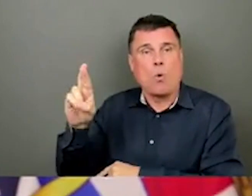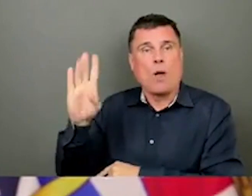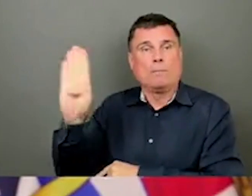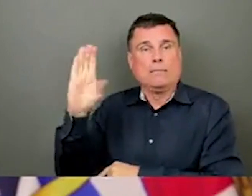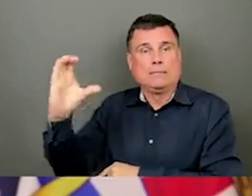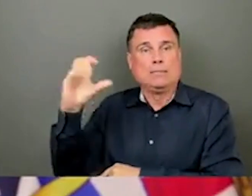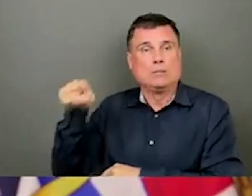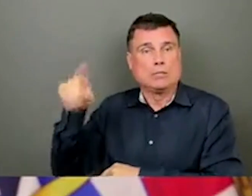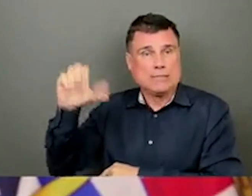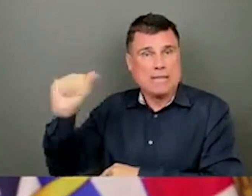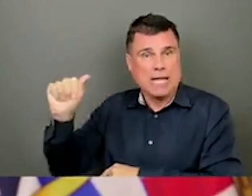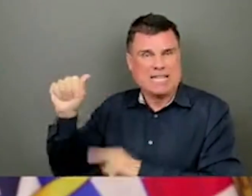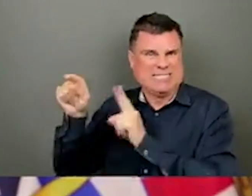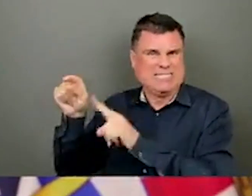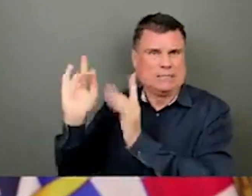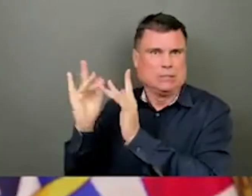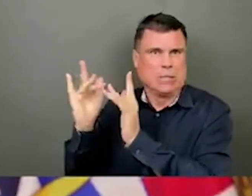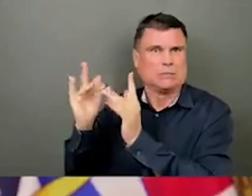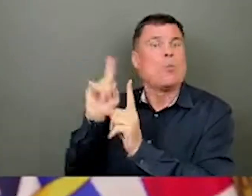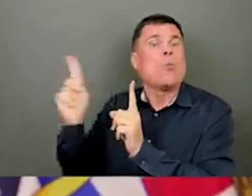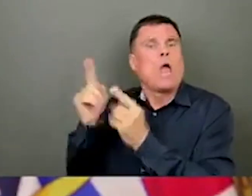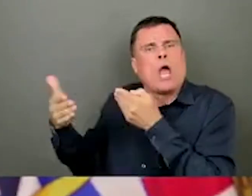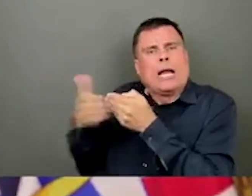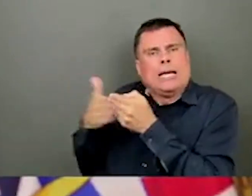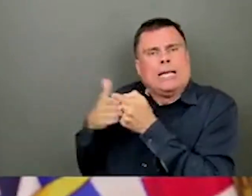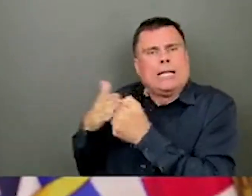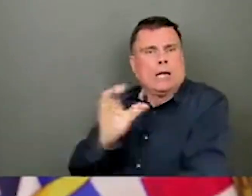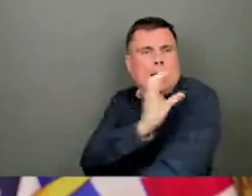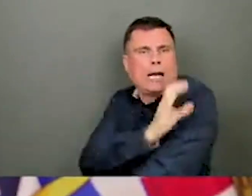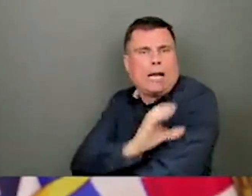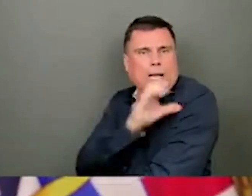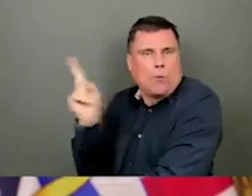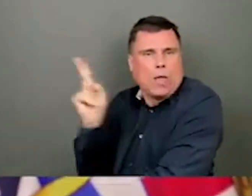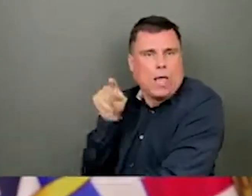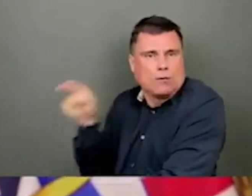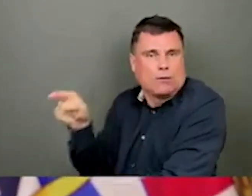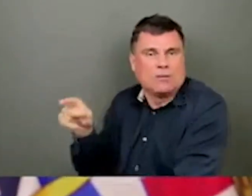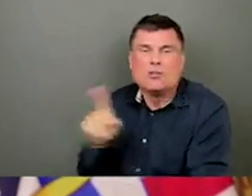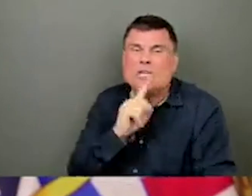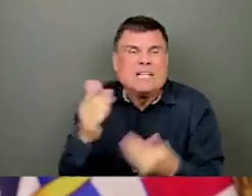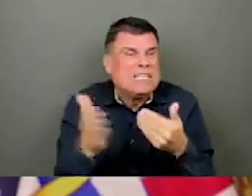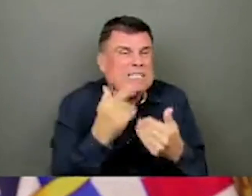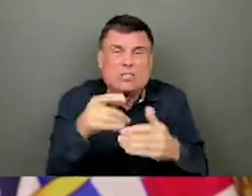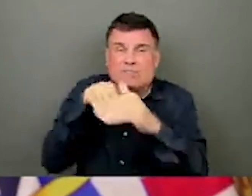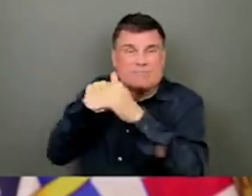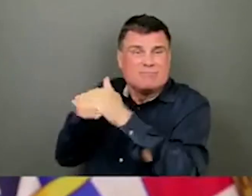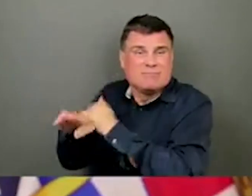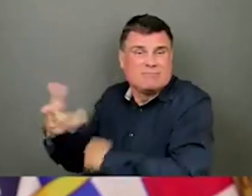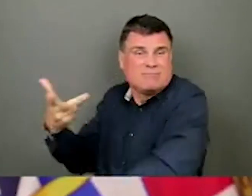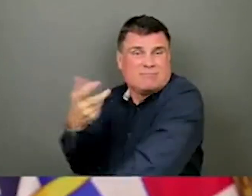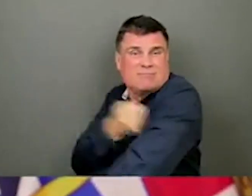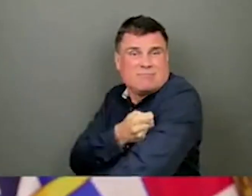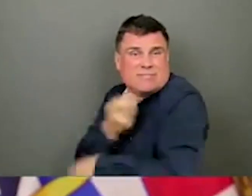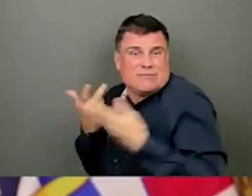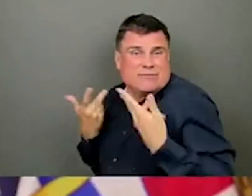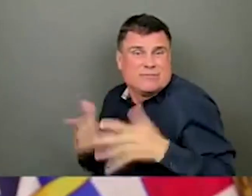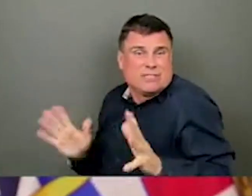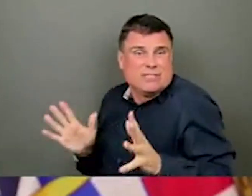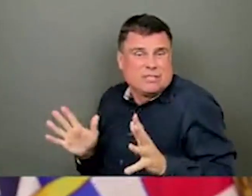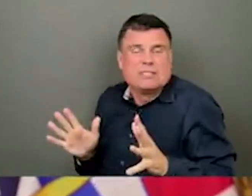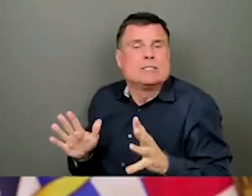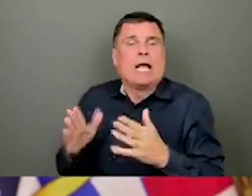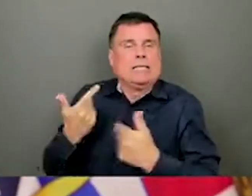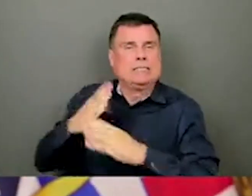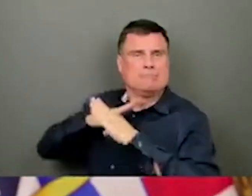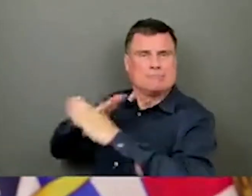the difference, as we know it is the way to stop the higher transmission that we're seeing with the Delta variant across the province